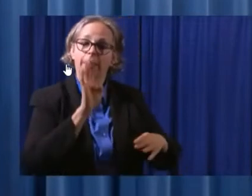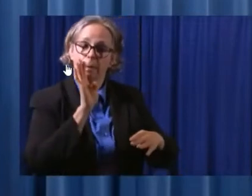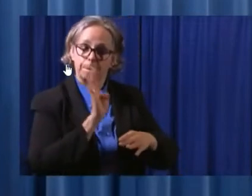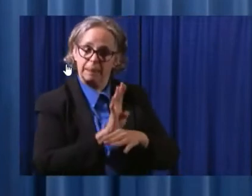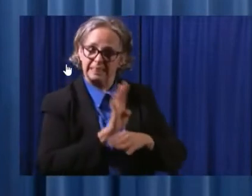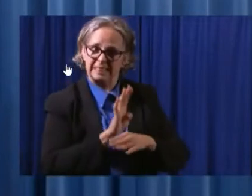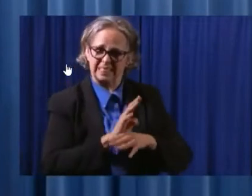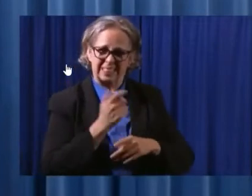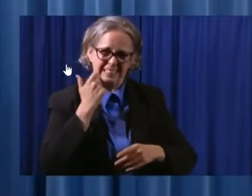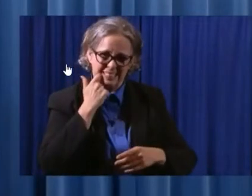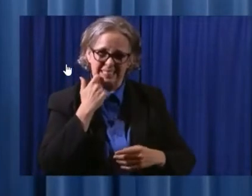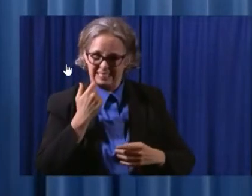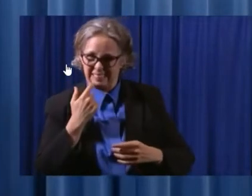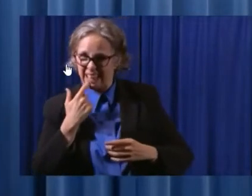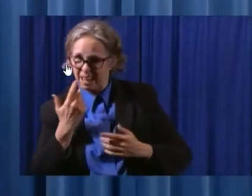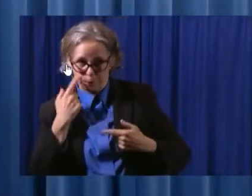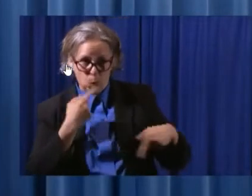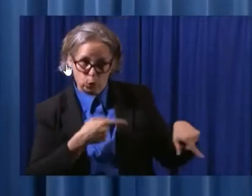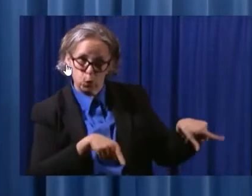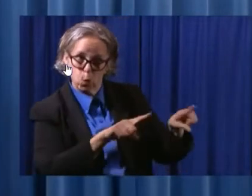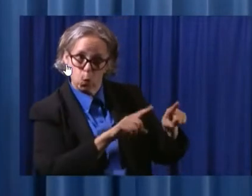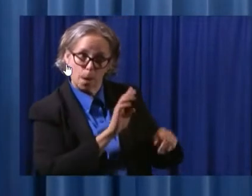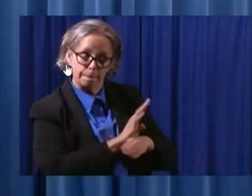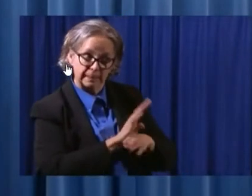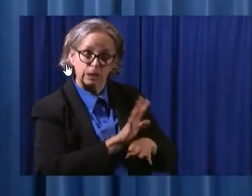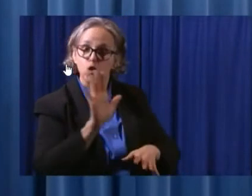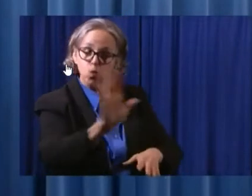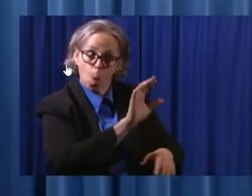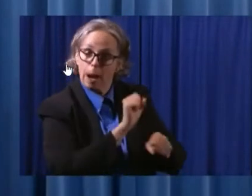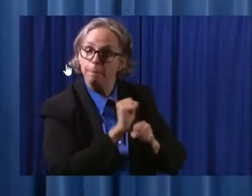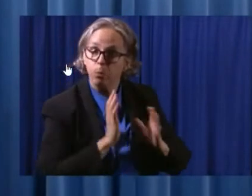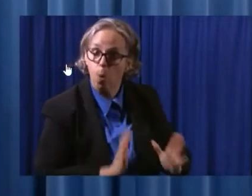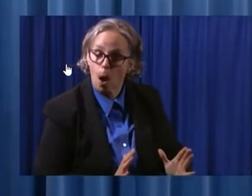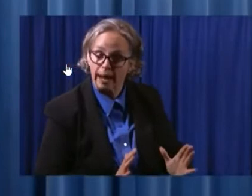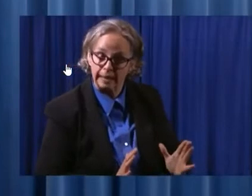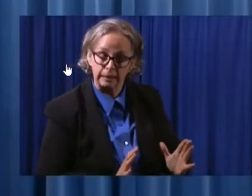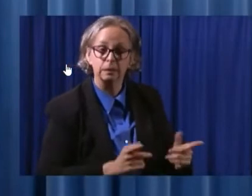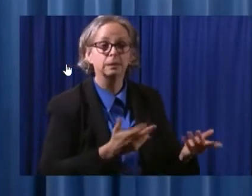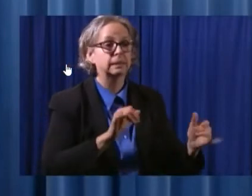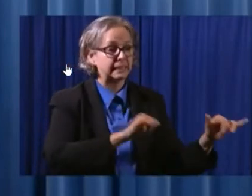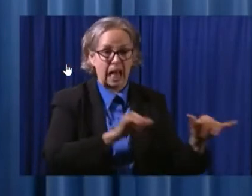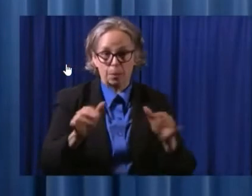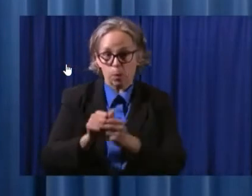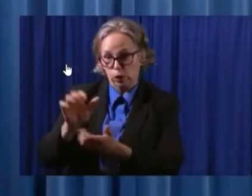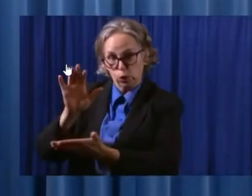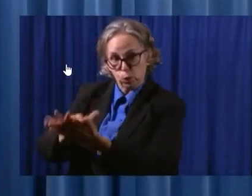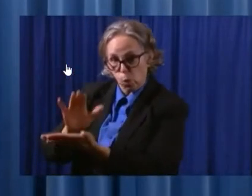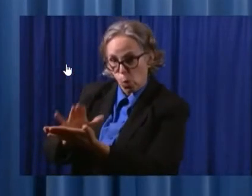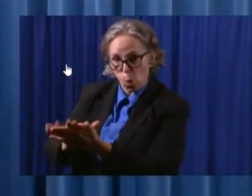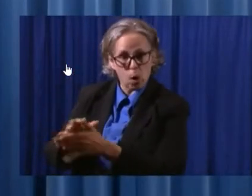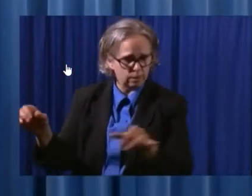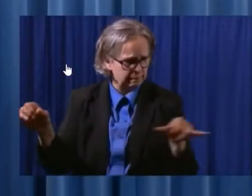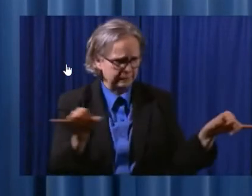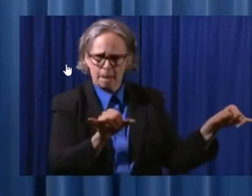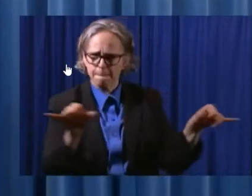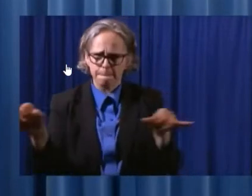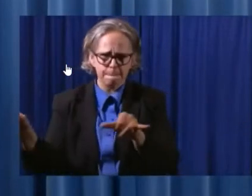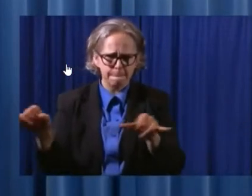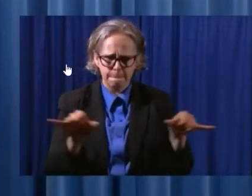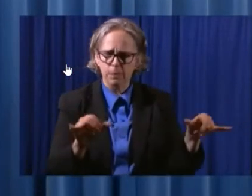ago about employees in a school district basically having the same as other people in industry and in